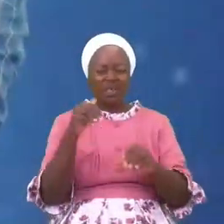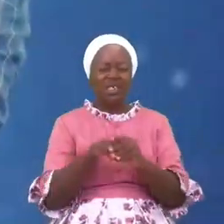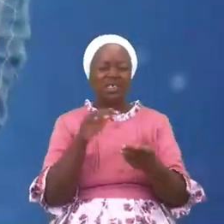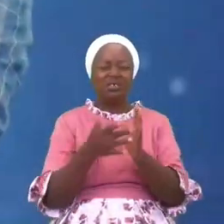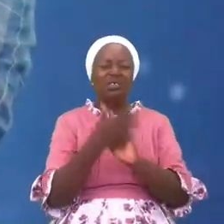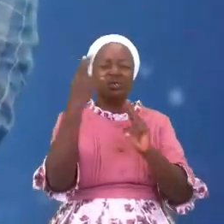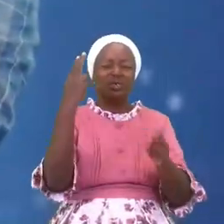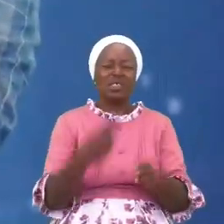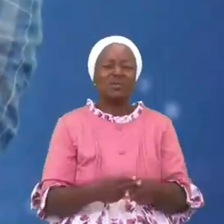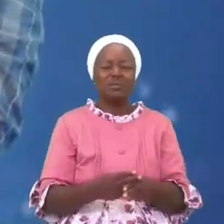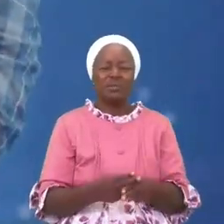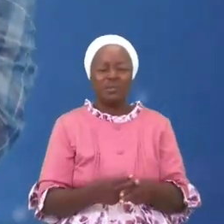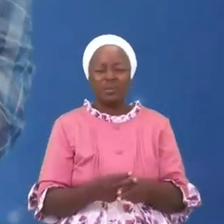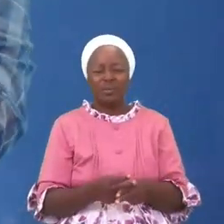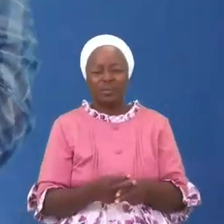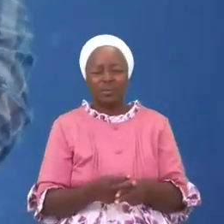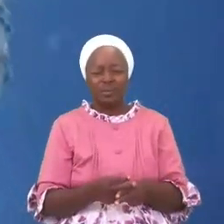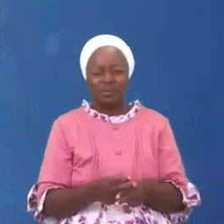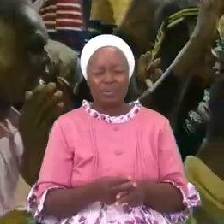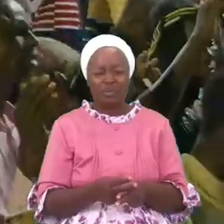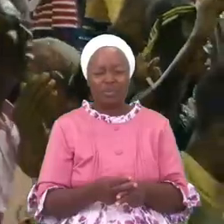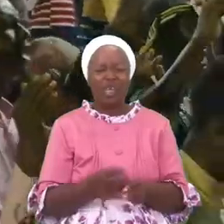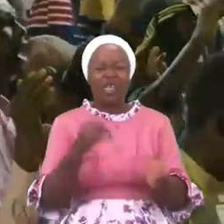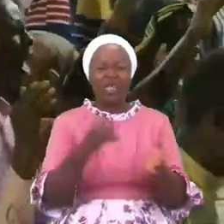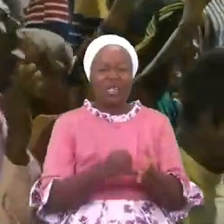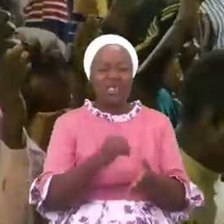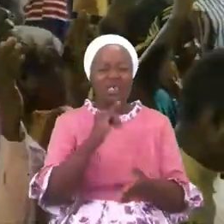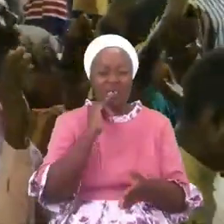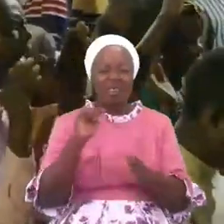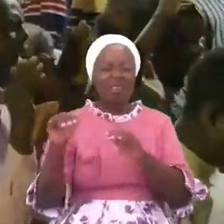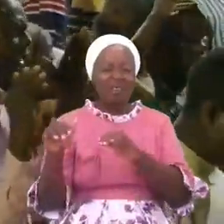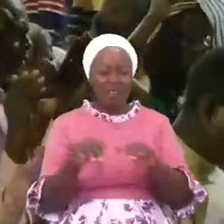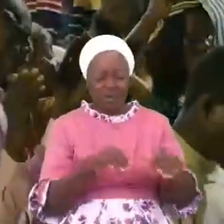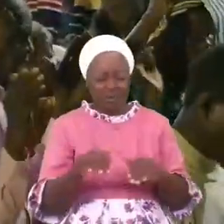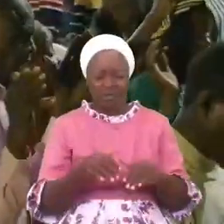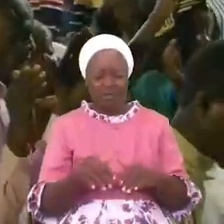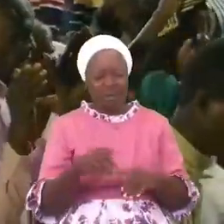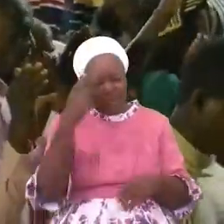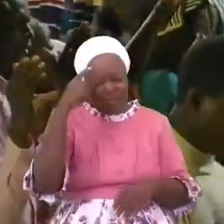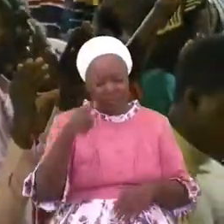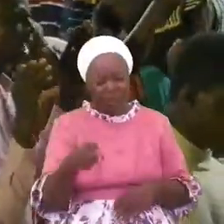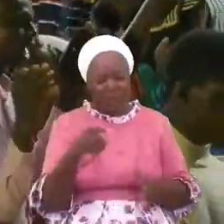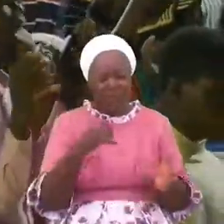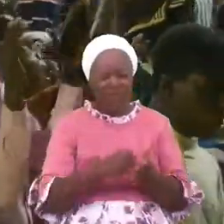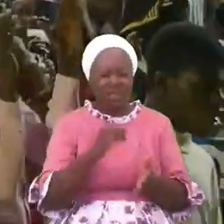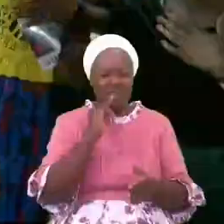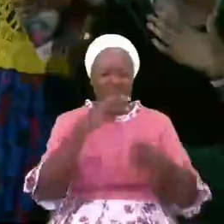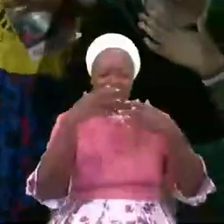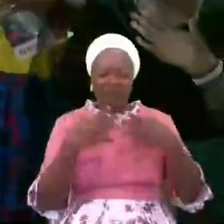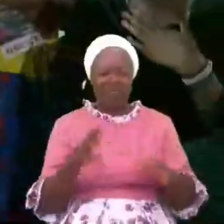It is done for you. It is done, sister. It is